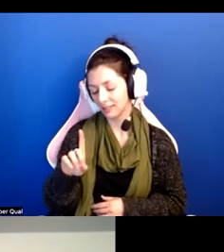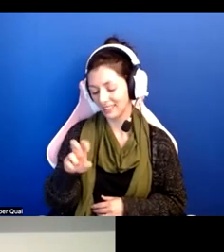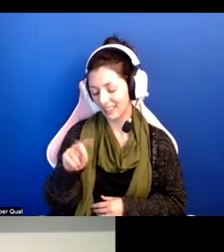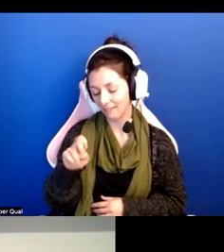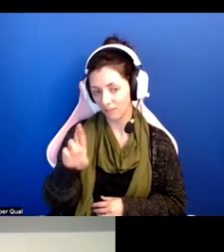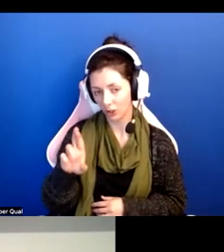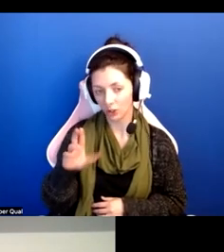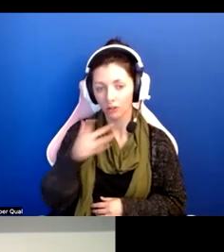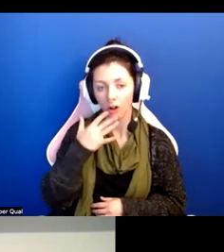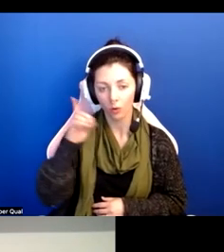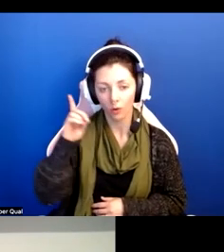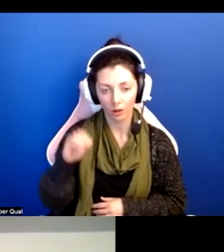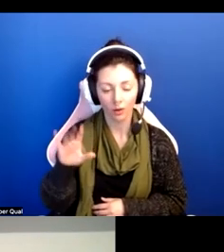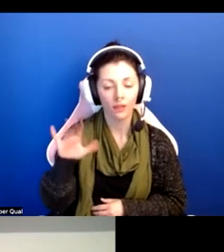Finnegan